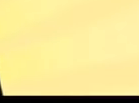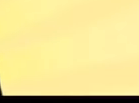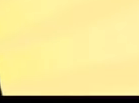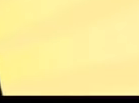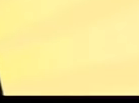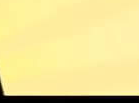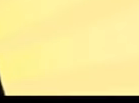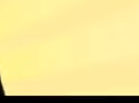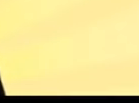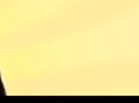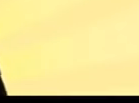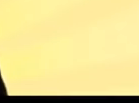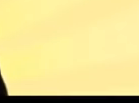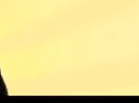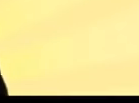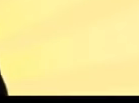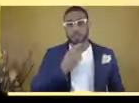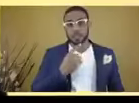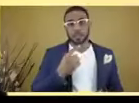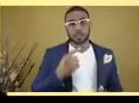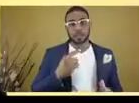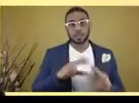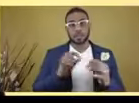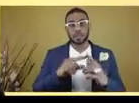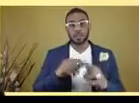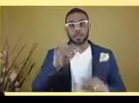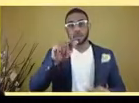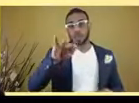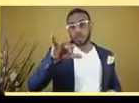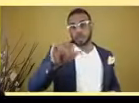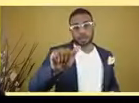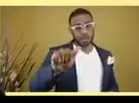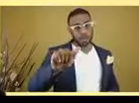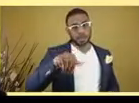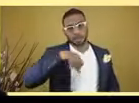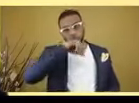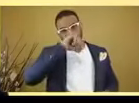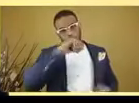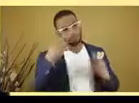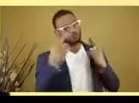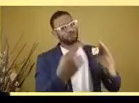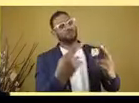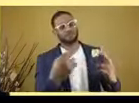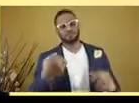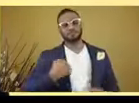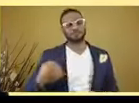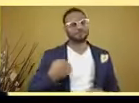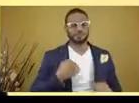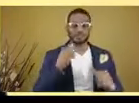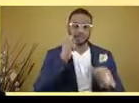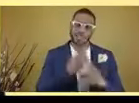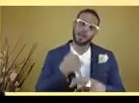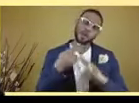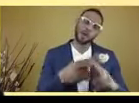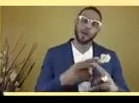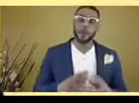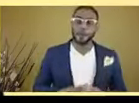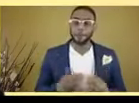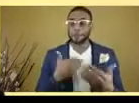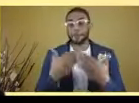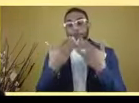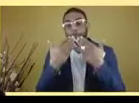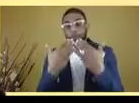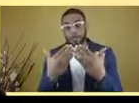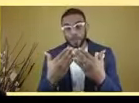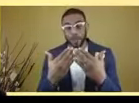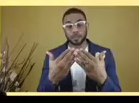and I mean that. I say that to Alicia, my dear brilliant warrior sister, I like to call her, and I'm so thankful to